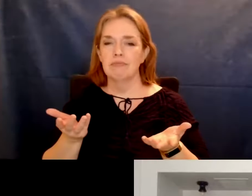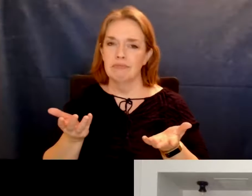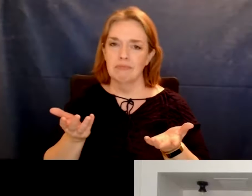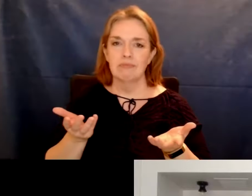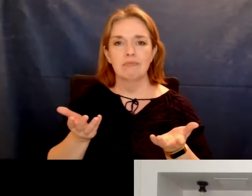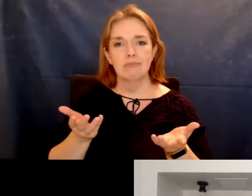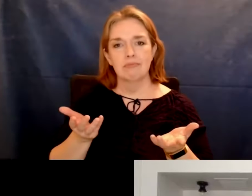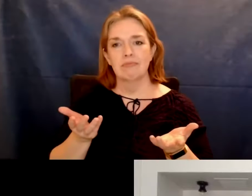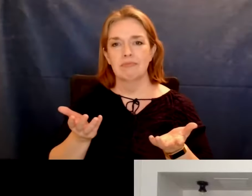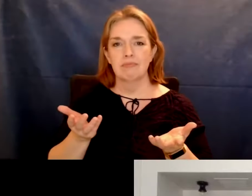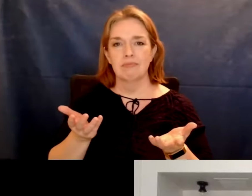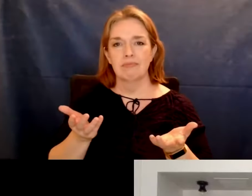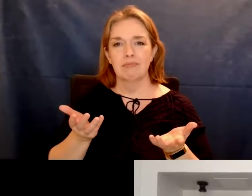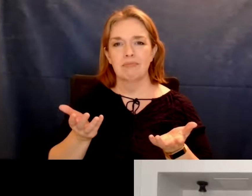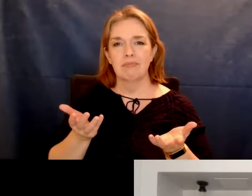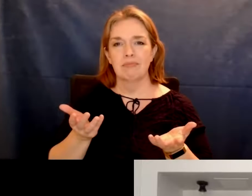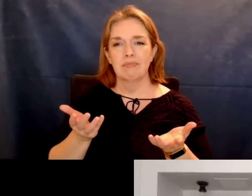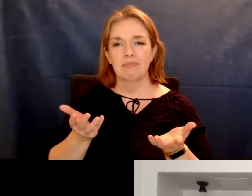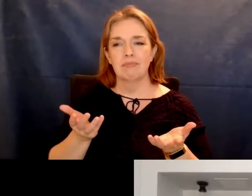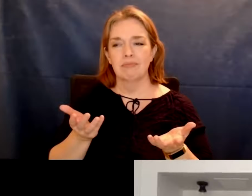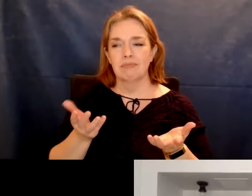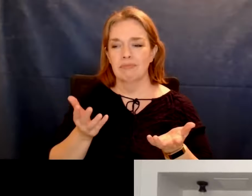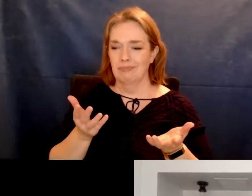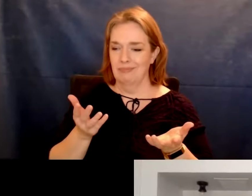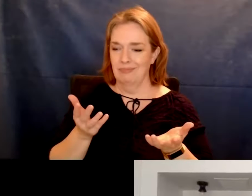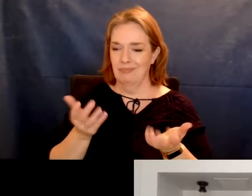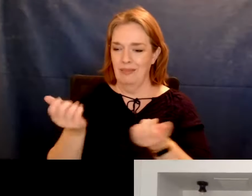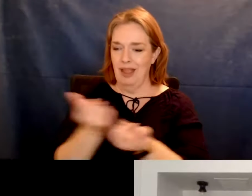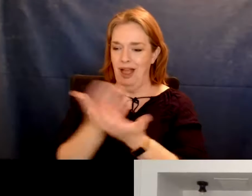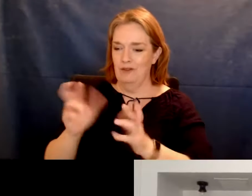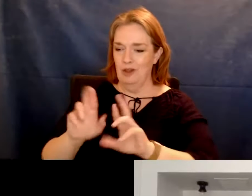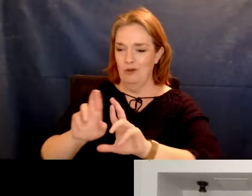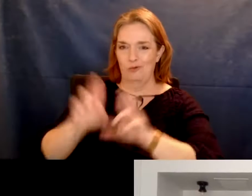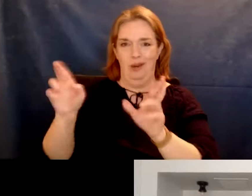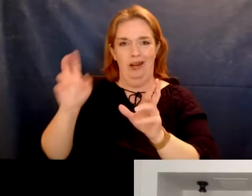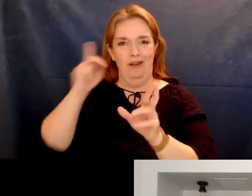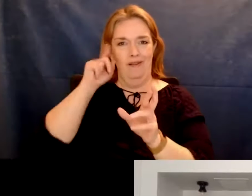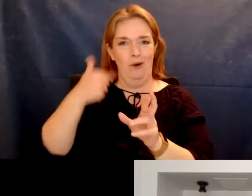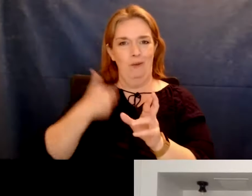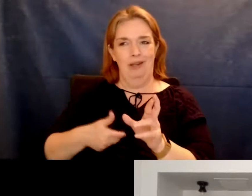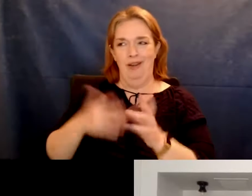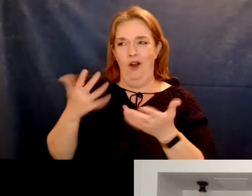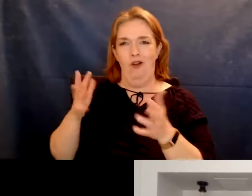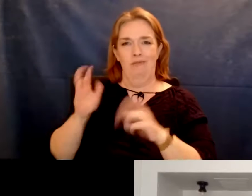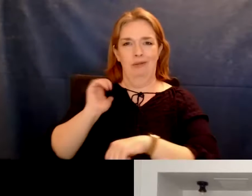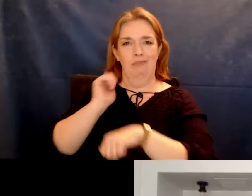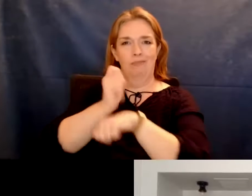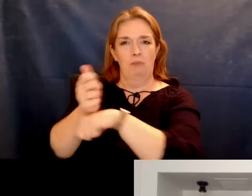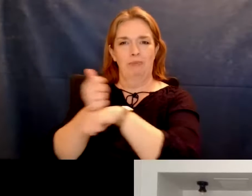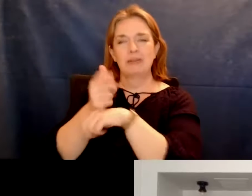things are sort of catered to me here. So I have a different experience than someone who lives